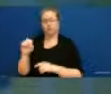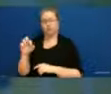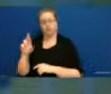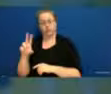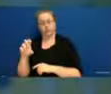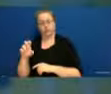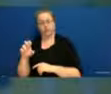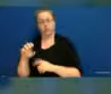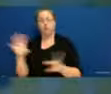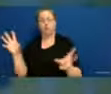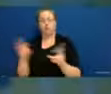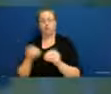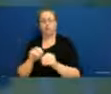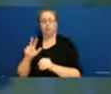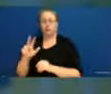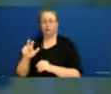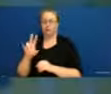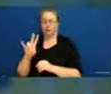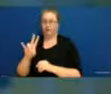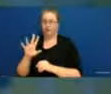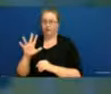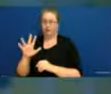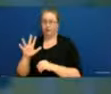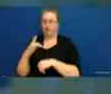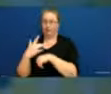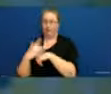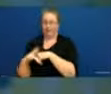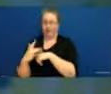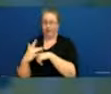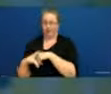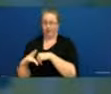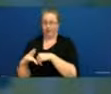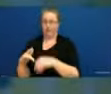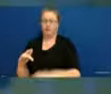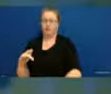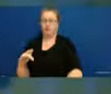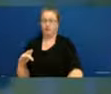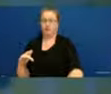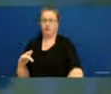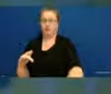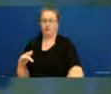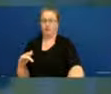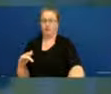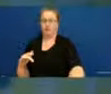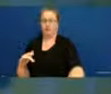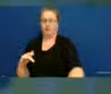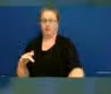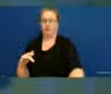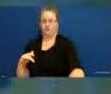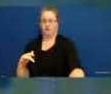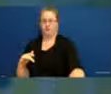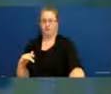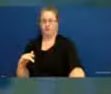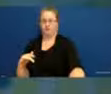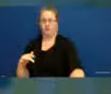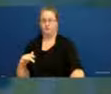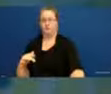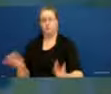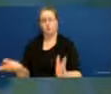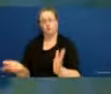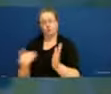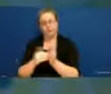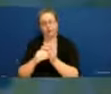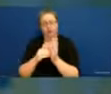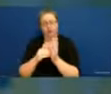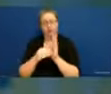and you'll see that there's 375 vacant base and surge critical care beds across our